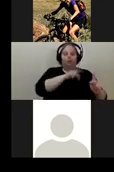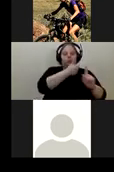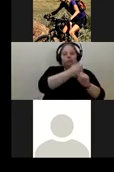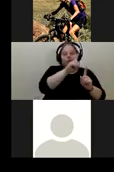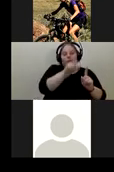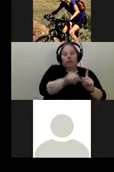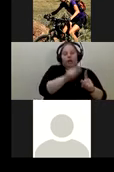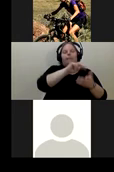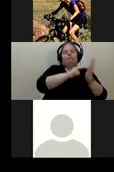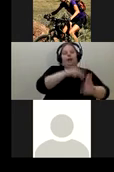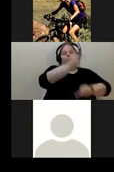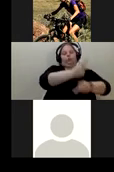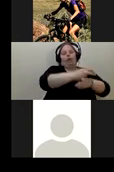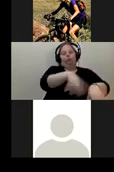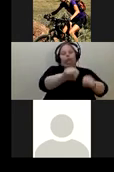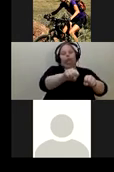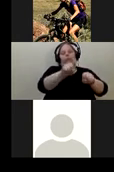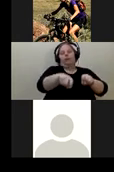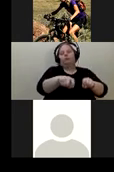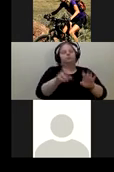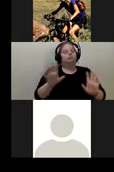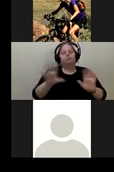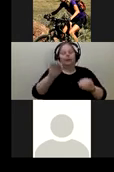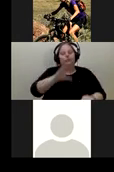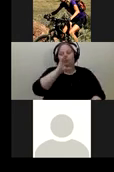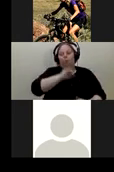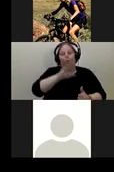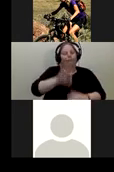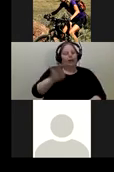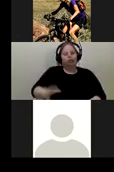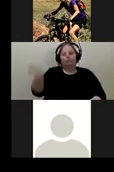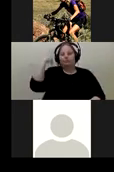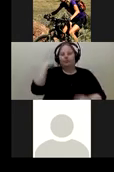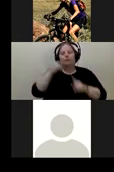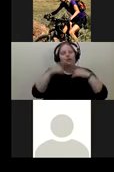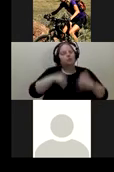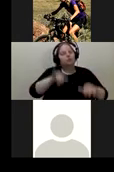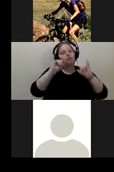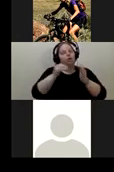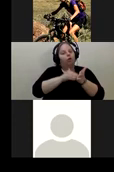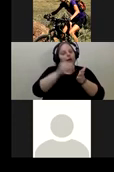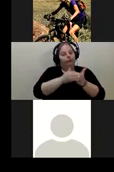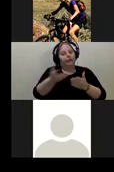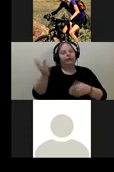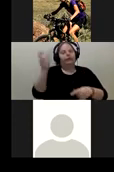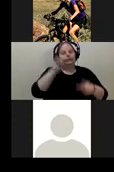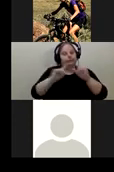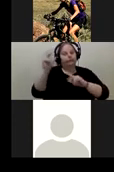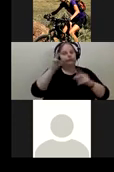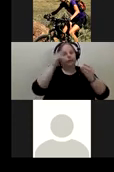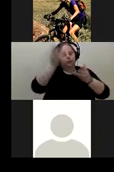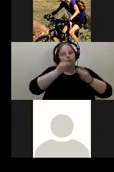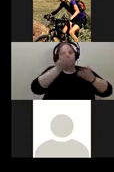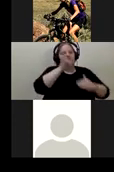need to be taken care of. That's old school. That's really old school, but we still hear that a lot. To people